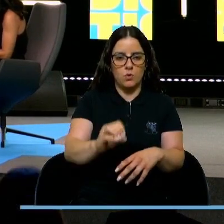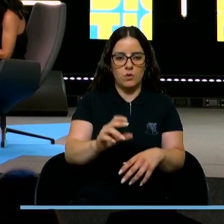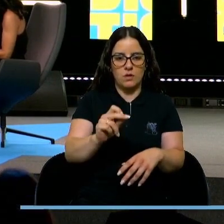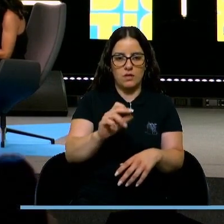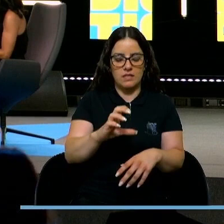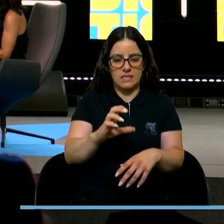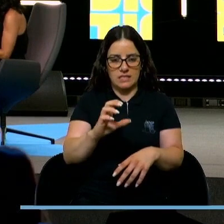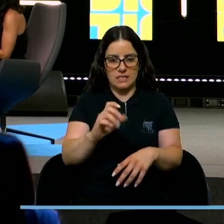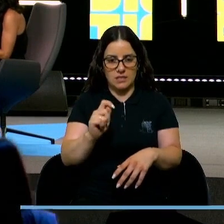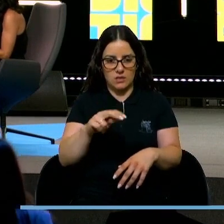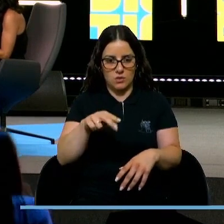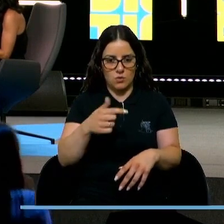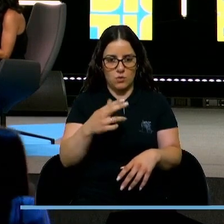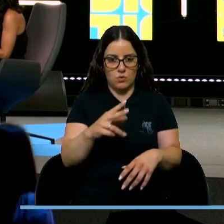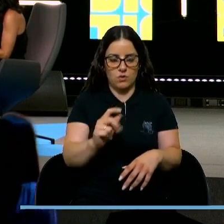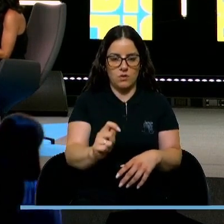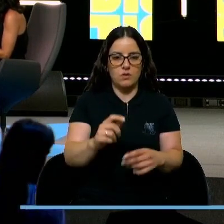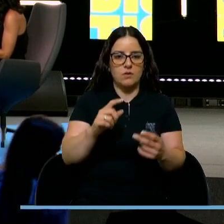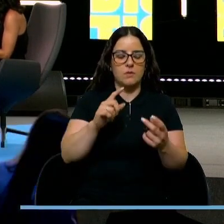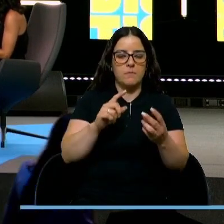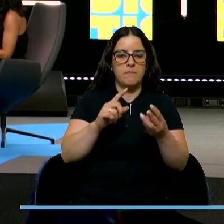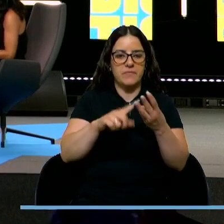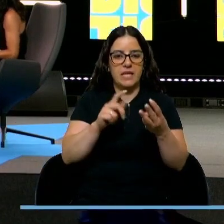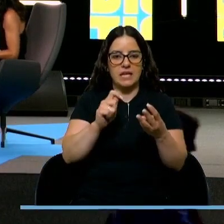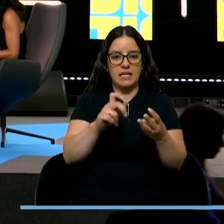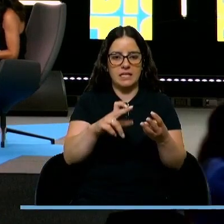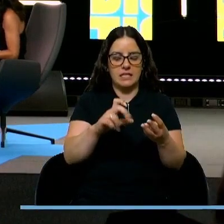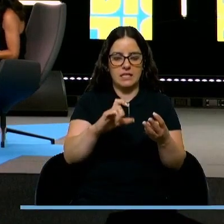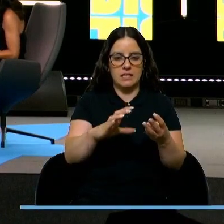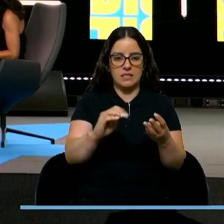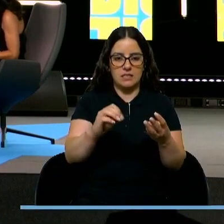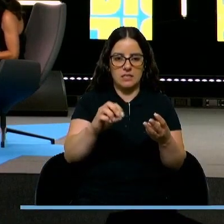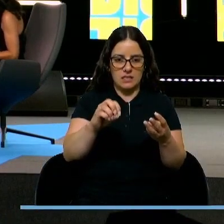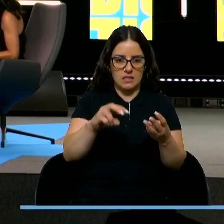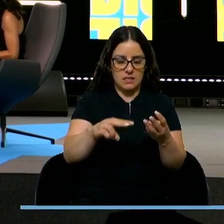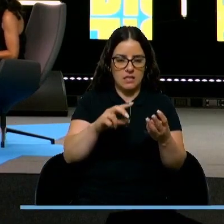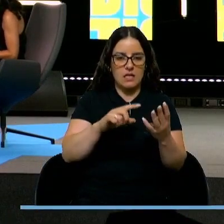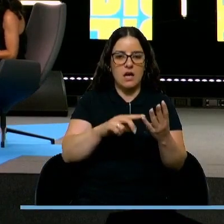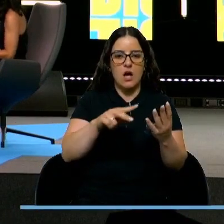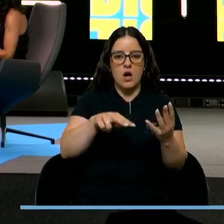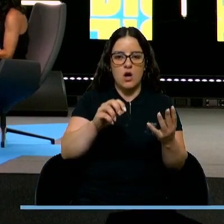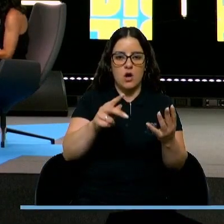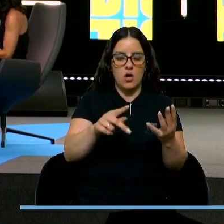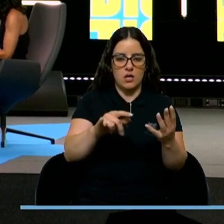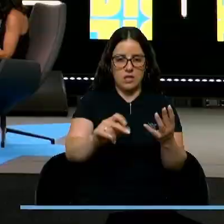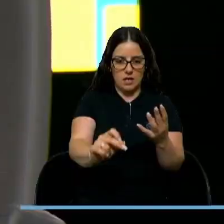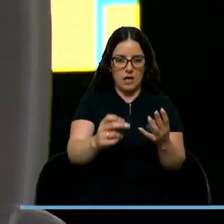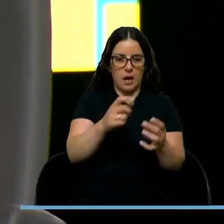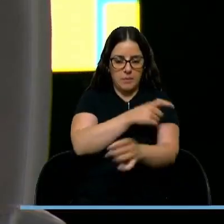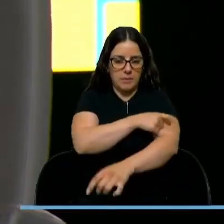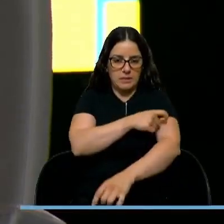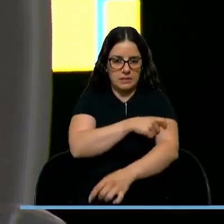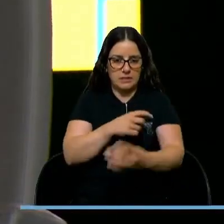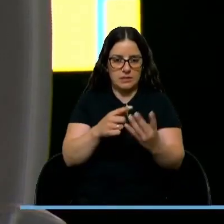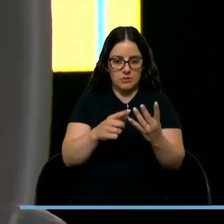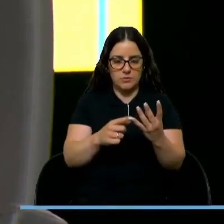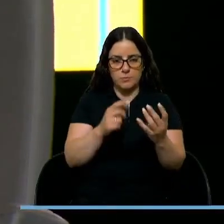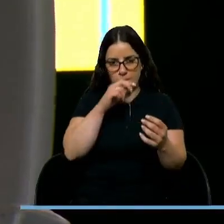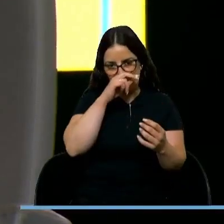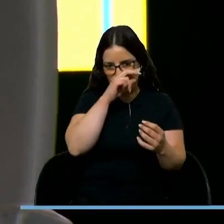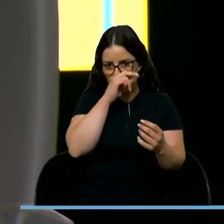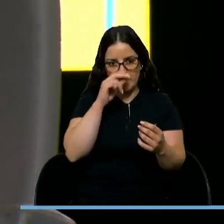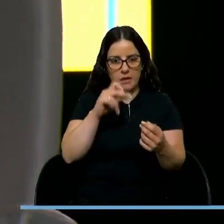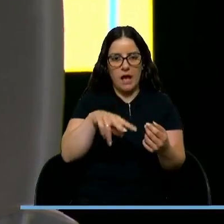Juan Oliveira Eriksson, and Sergio Catalão, Nokia Portugal, that I would like to thank